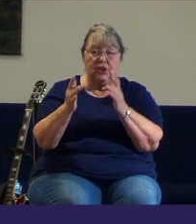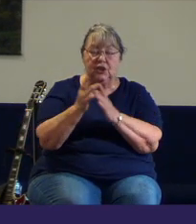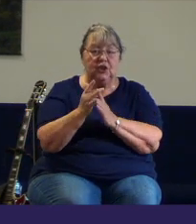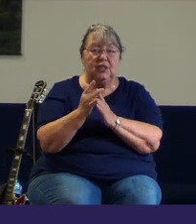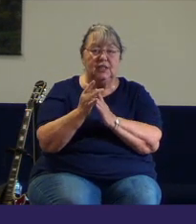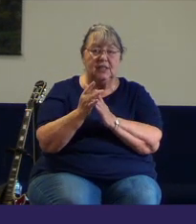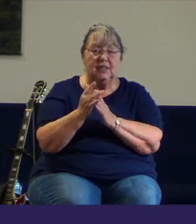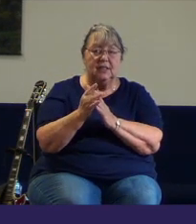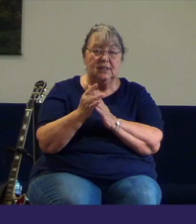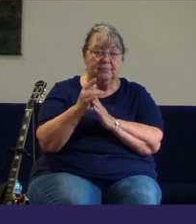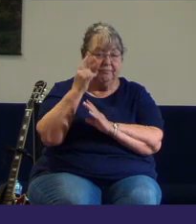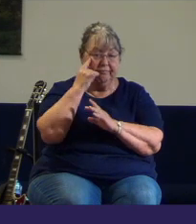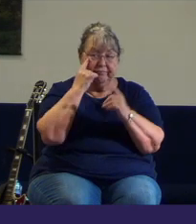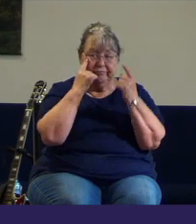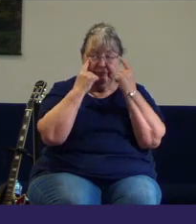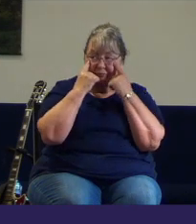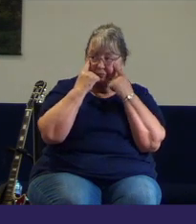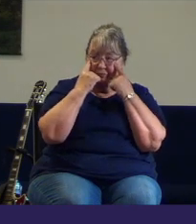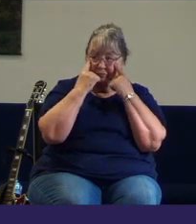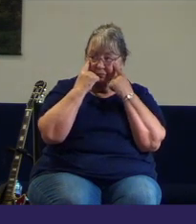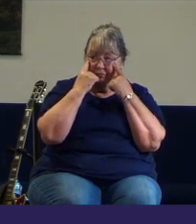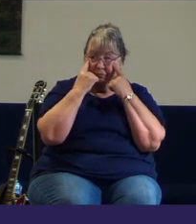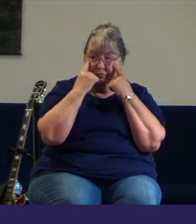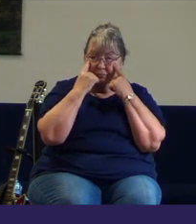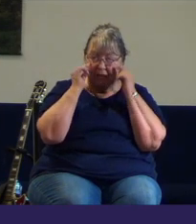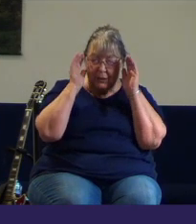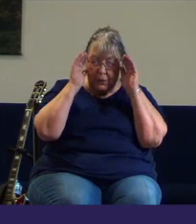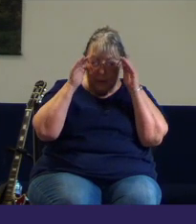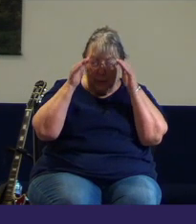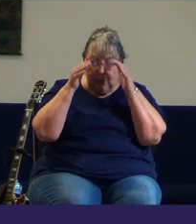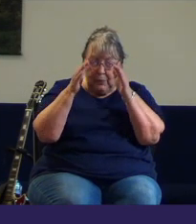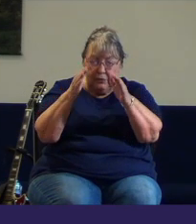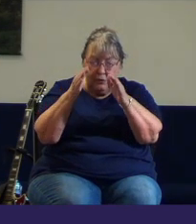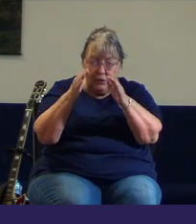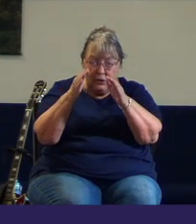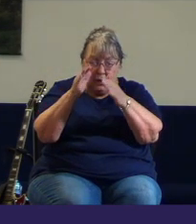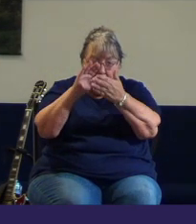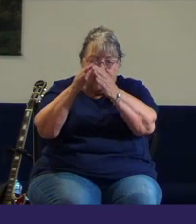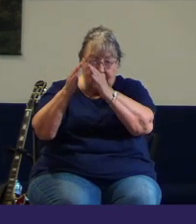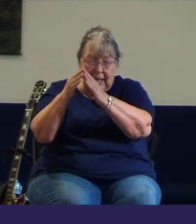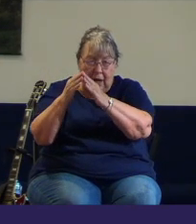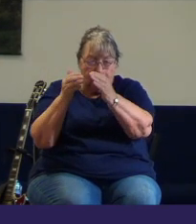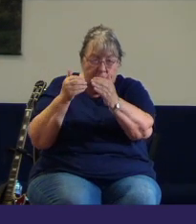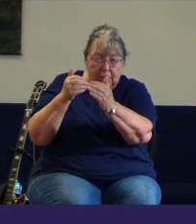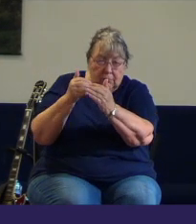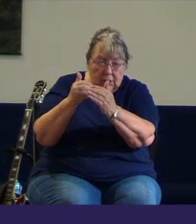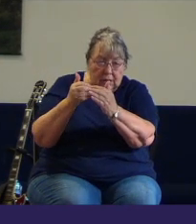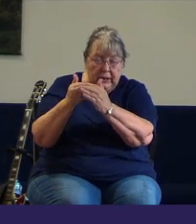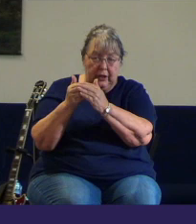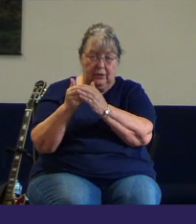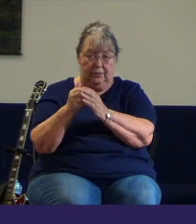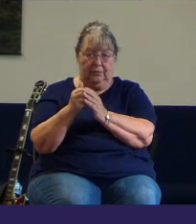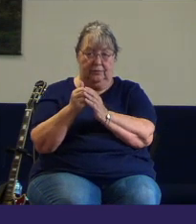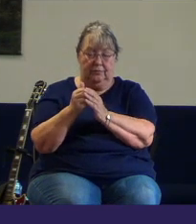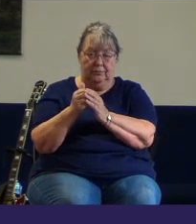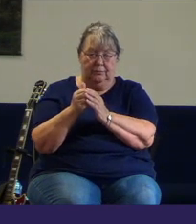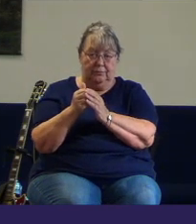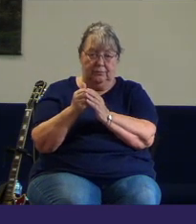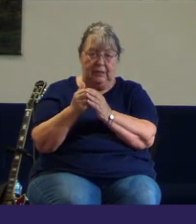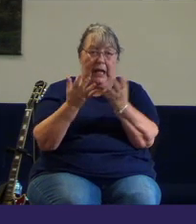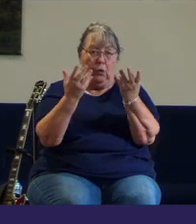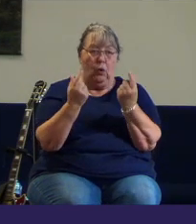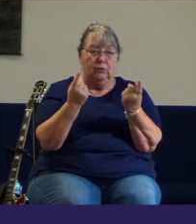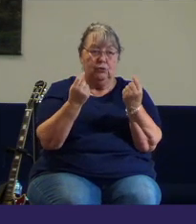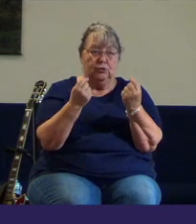Jesus had his eyes focused on the nearby villages. He was about the Father's